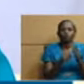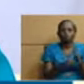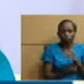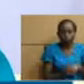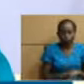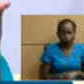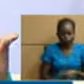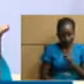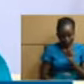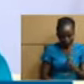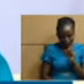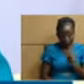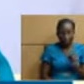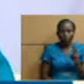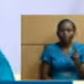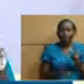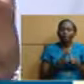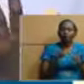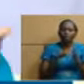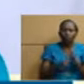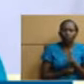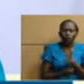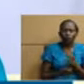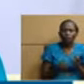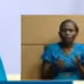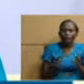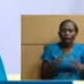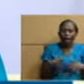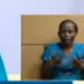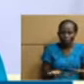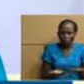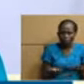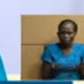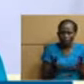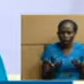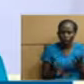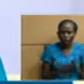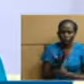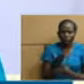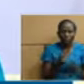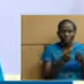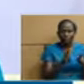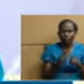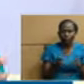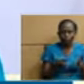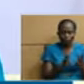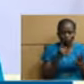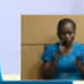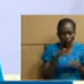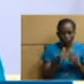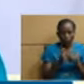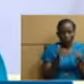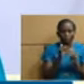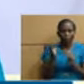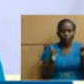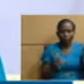can redress or how they can come up with different ways of seeing that these imbalances or iniquities